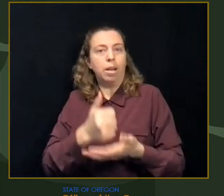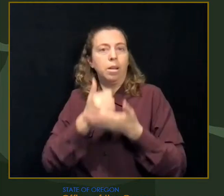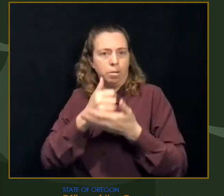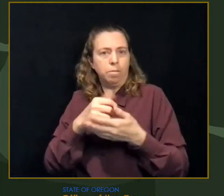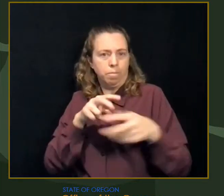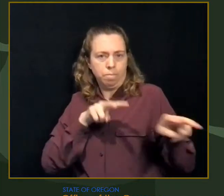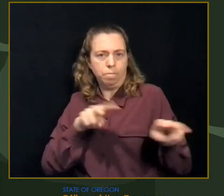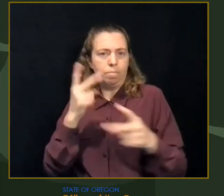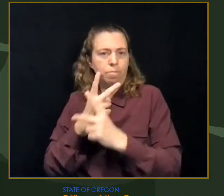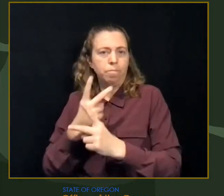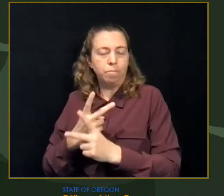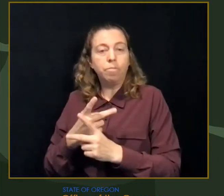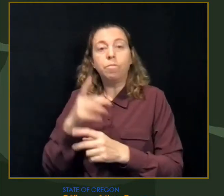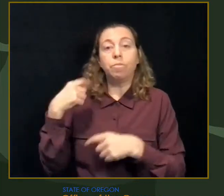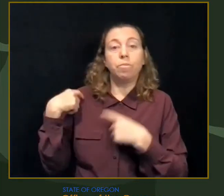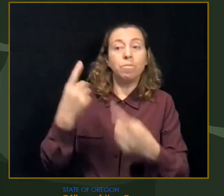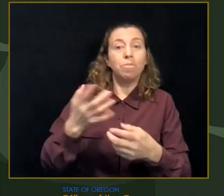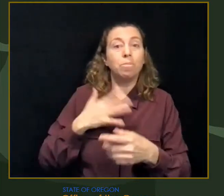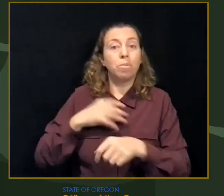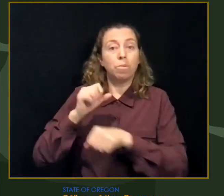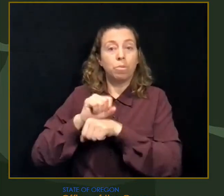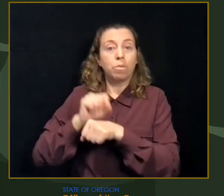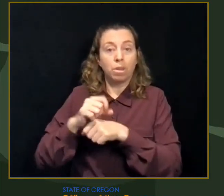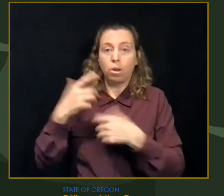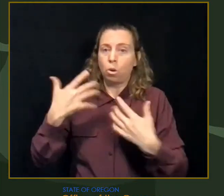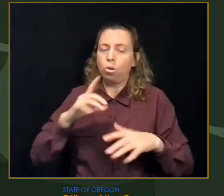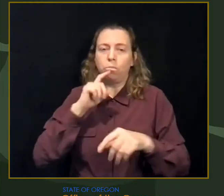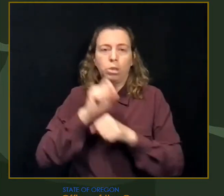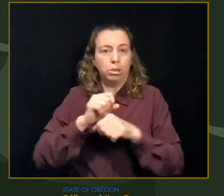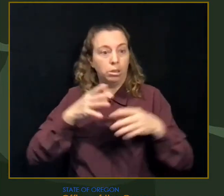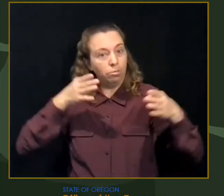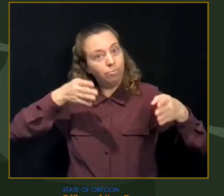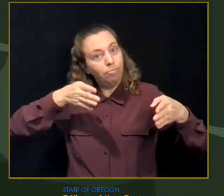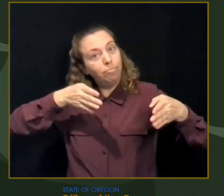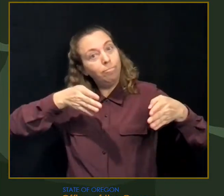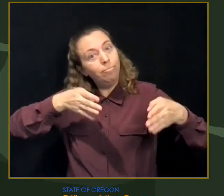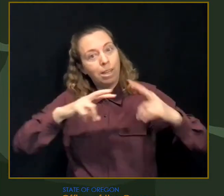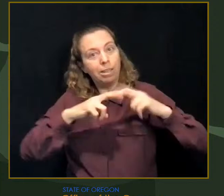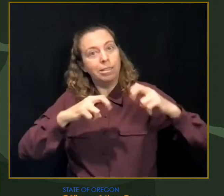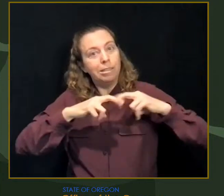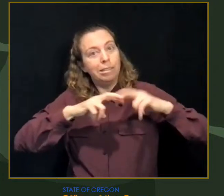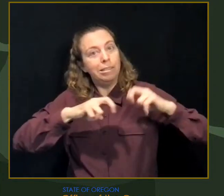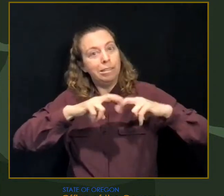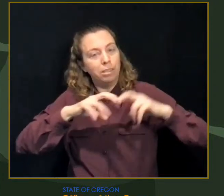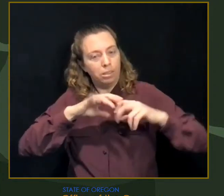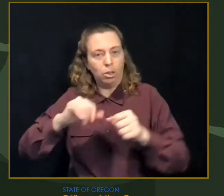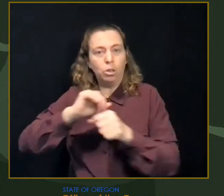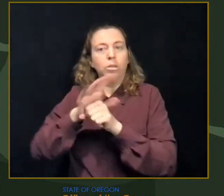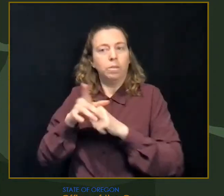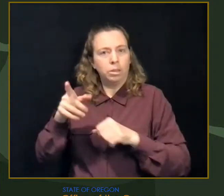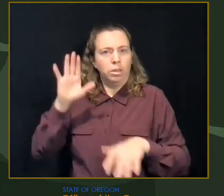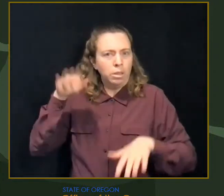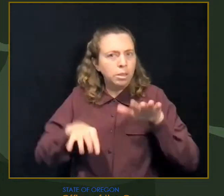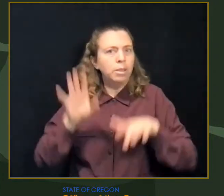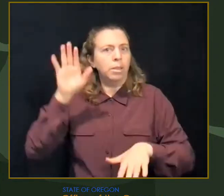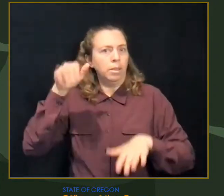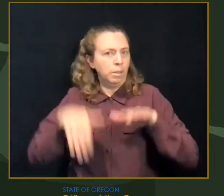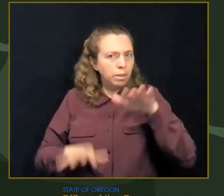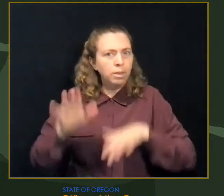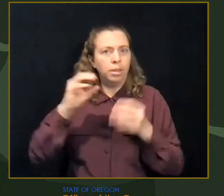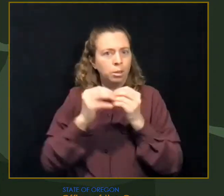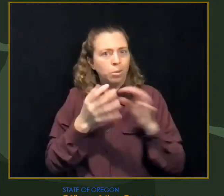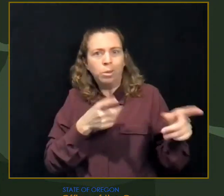frankly, both on and off the clock, analyzing COVID-19 trends in Oregon and across the US to help Oregon and other state